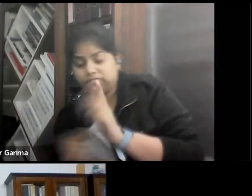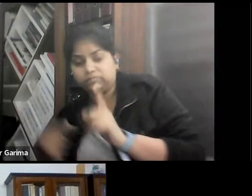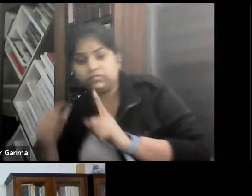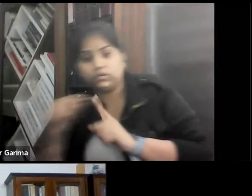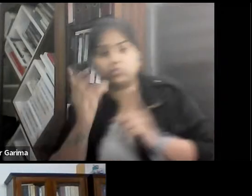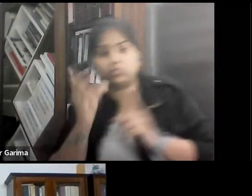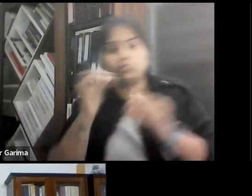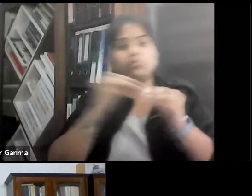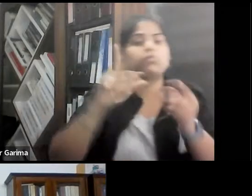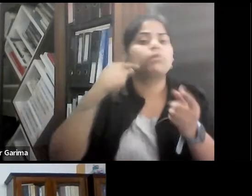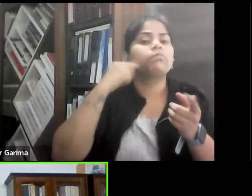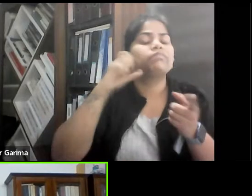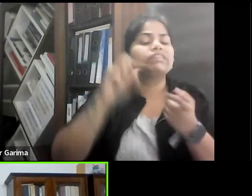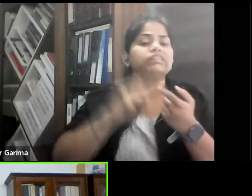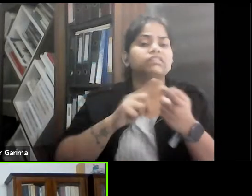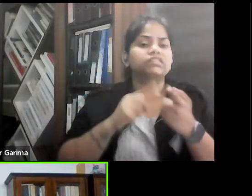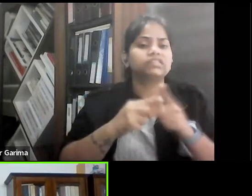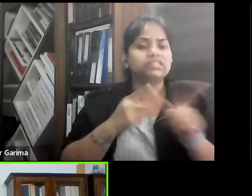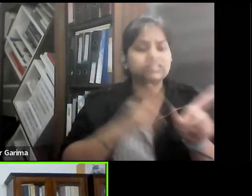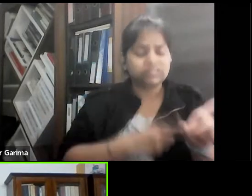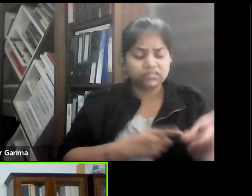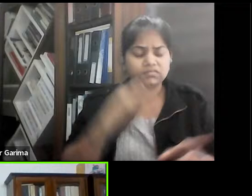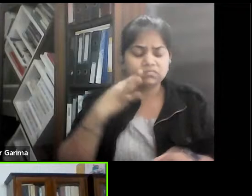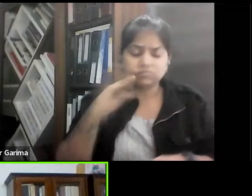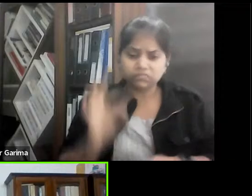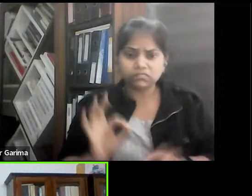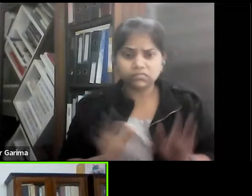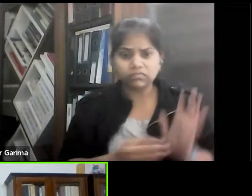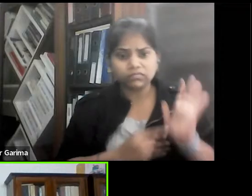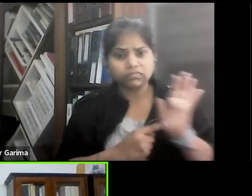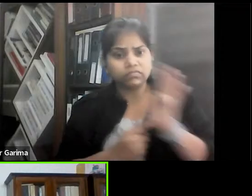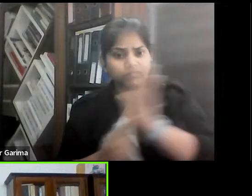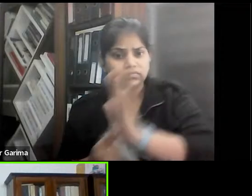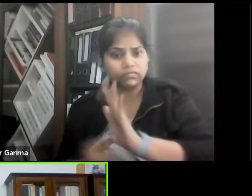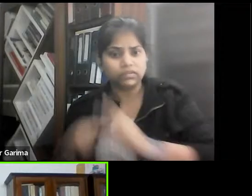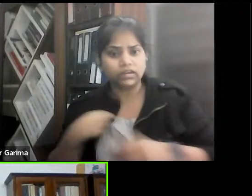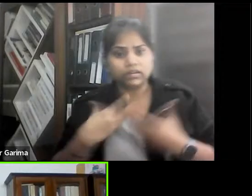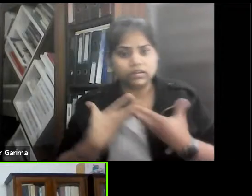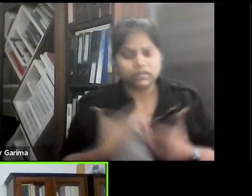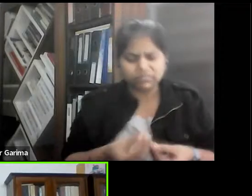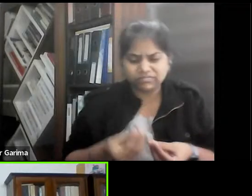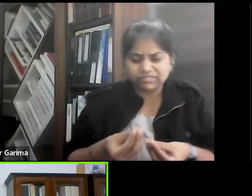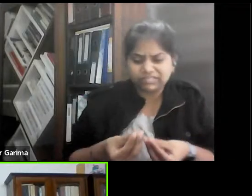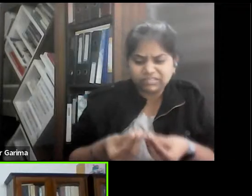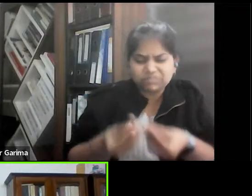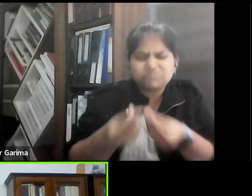account at which it comes, I think it has to be appreciated because we get so little.